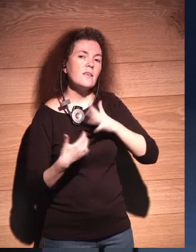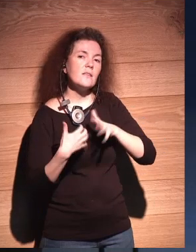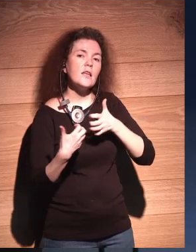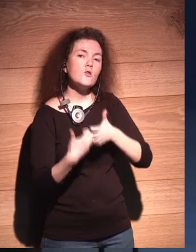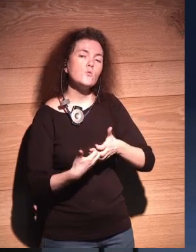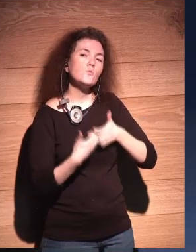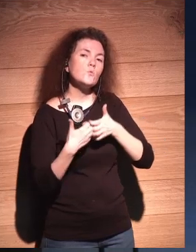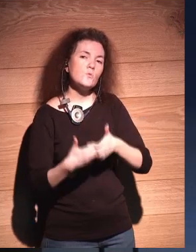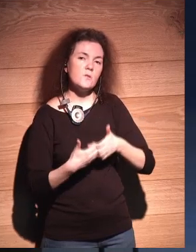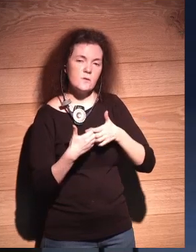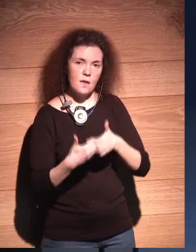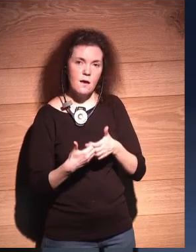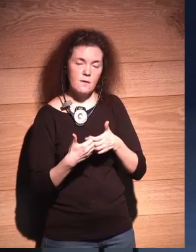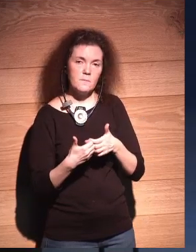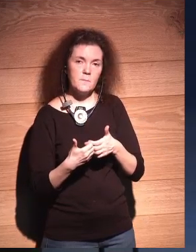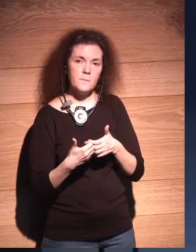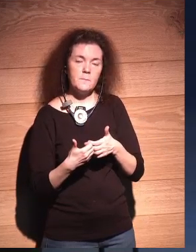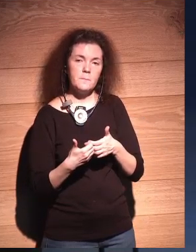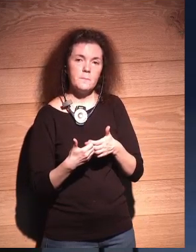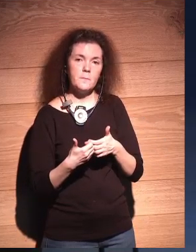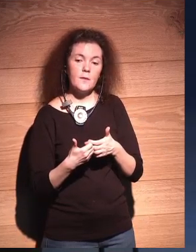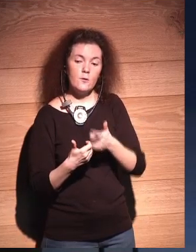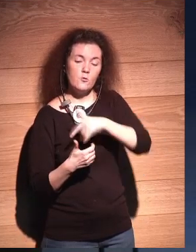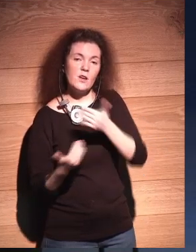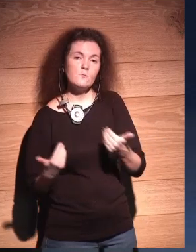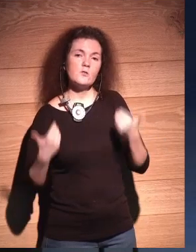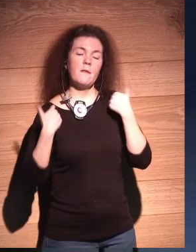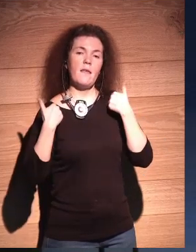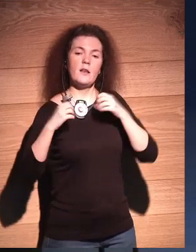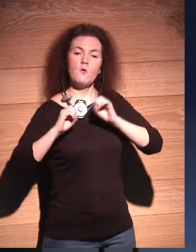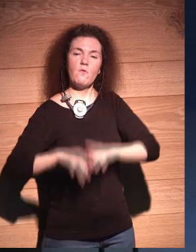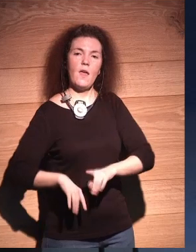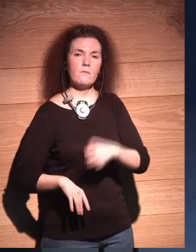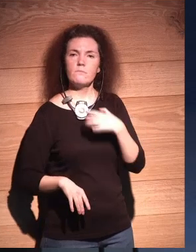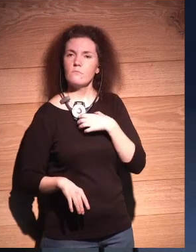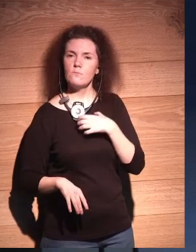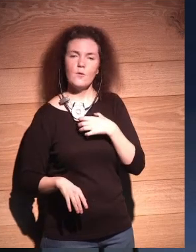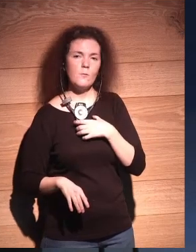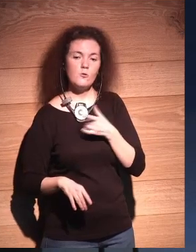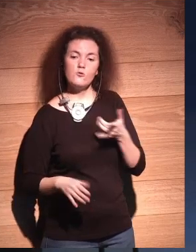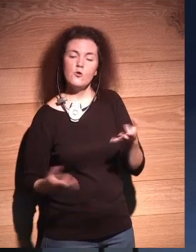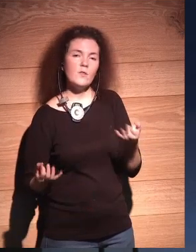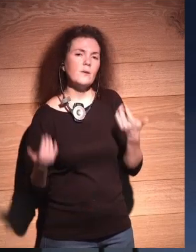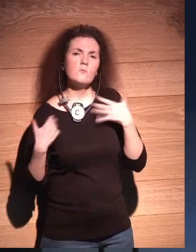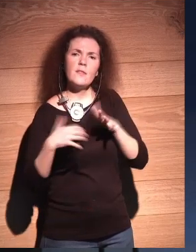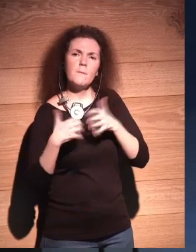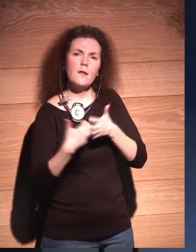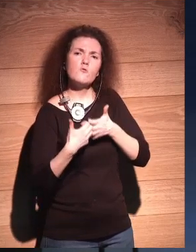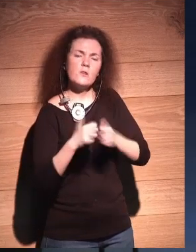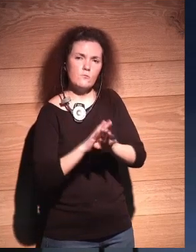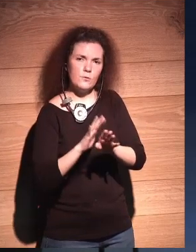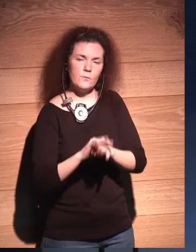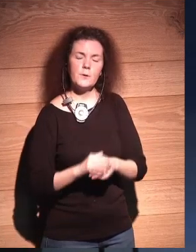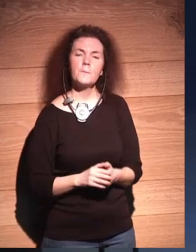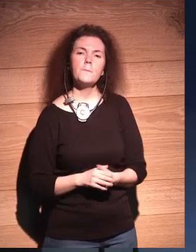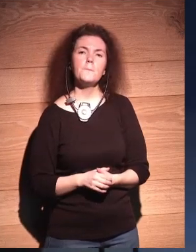our responsibility from defining it, even though it may not look so merry, you know. But anyway, I didn't